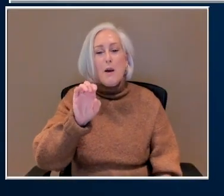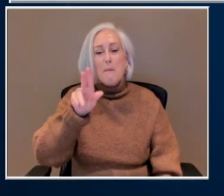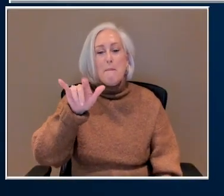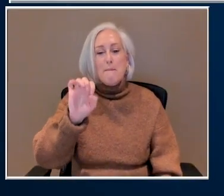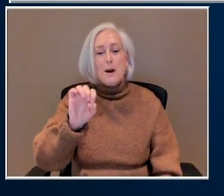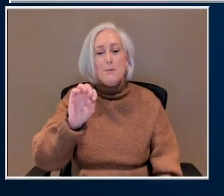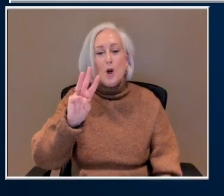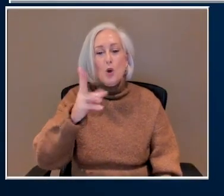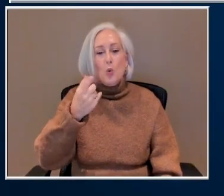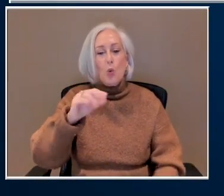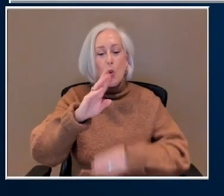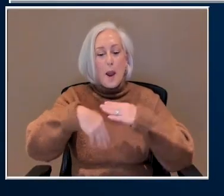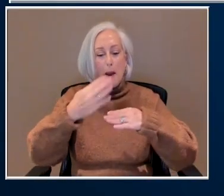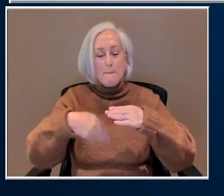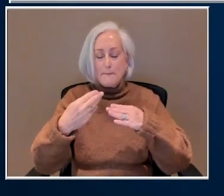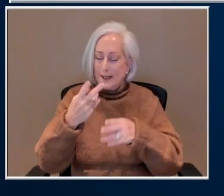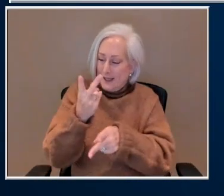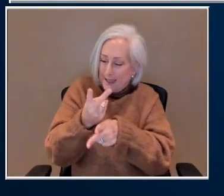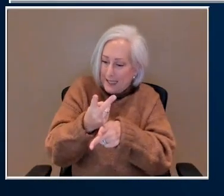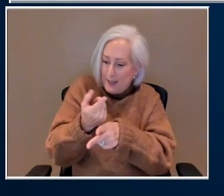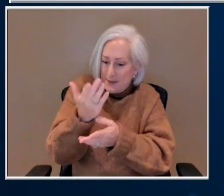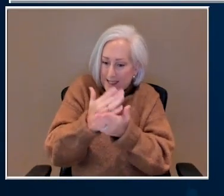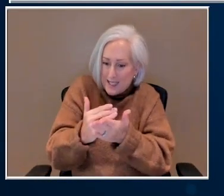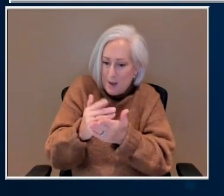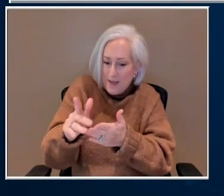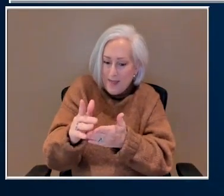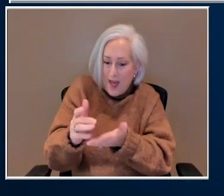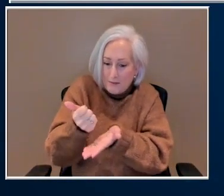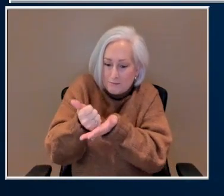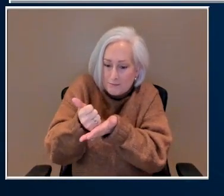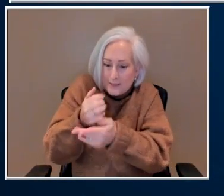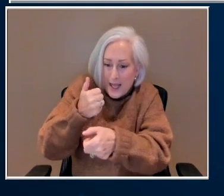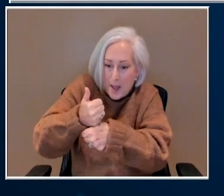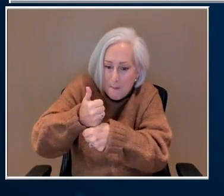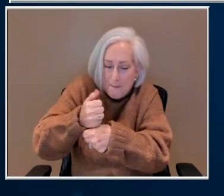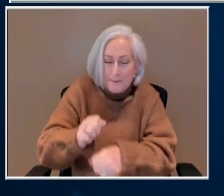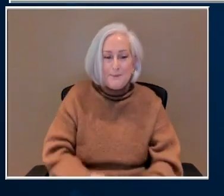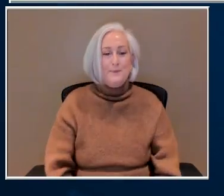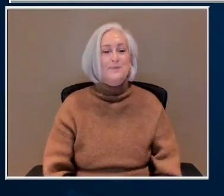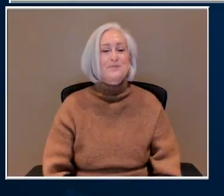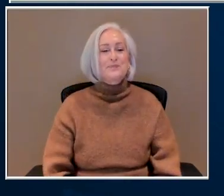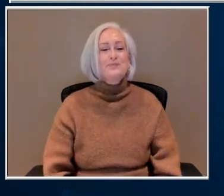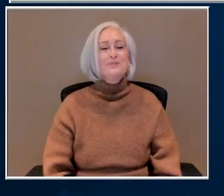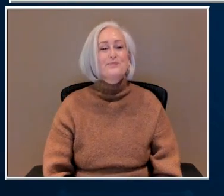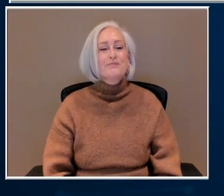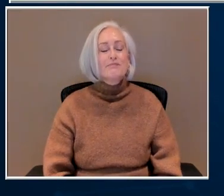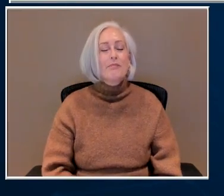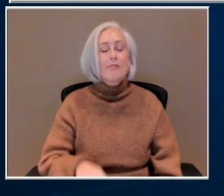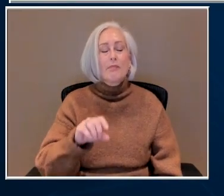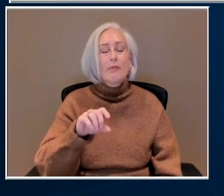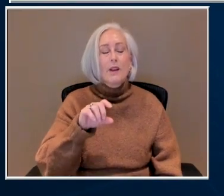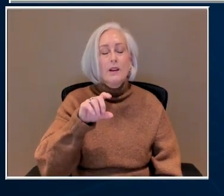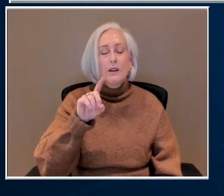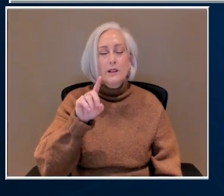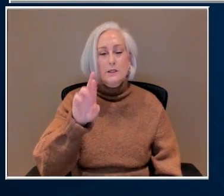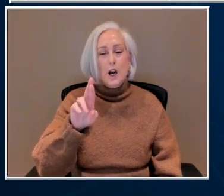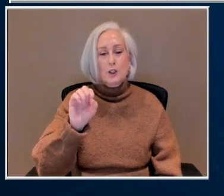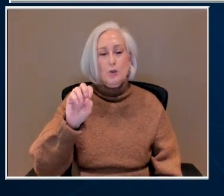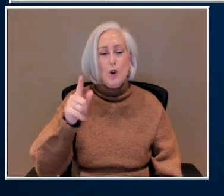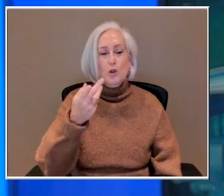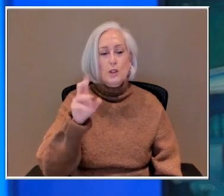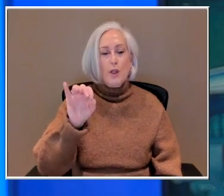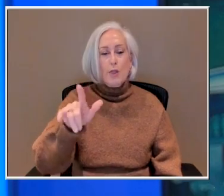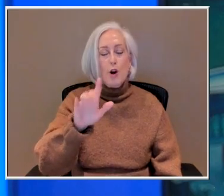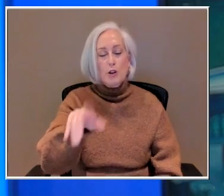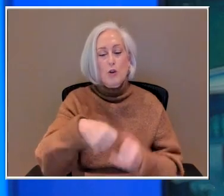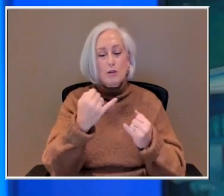a mother. Let her have a little on the side. All right, Dr. Rosenthal, what's the takeaway from this incredible story?